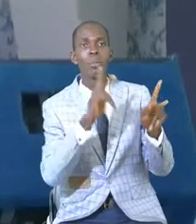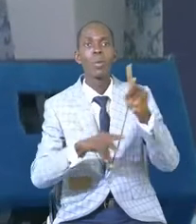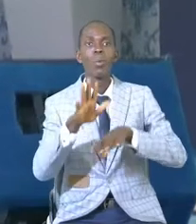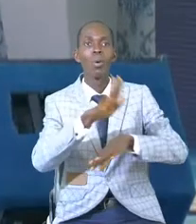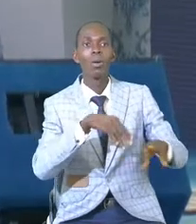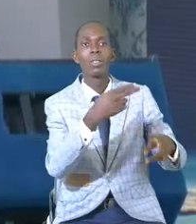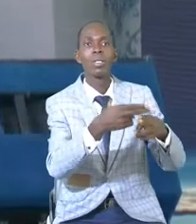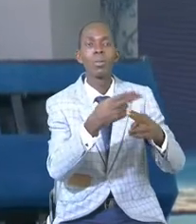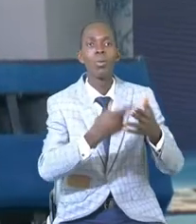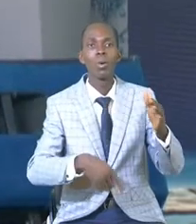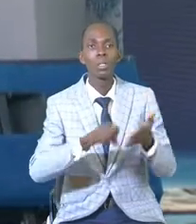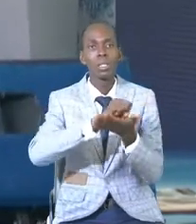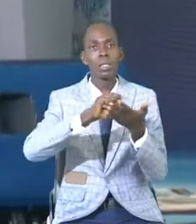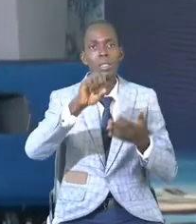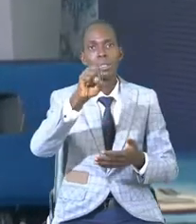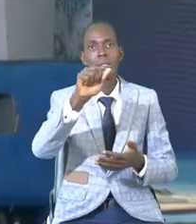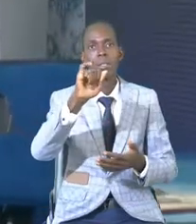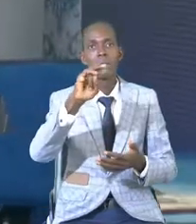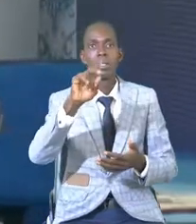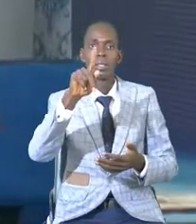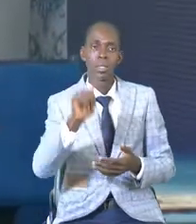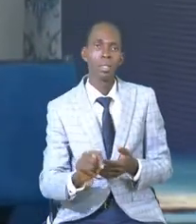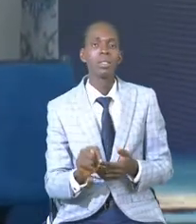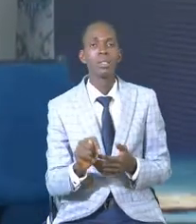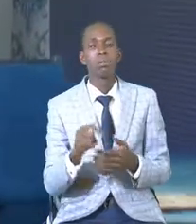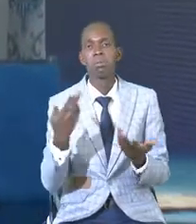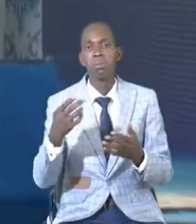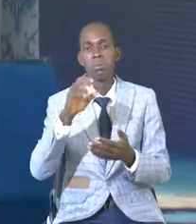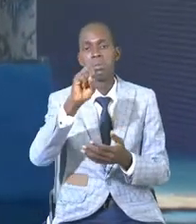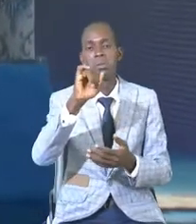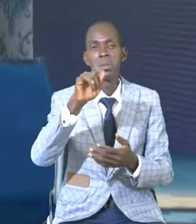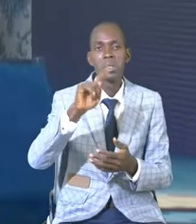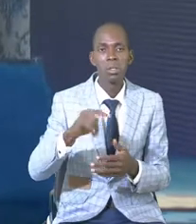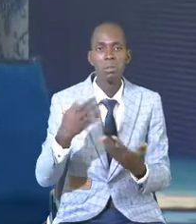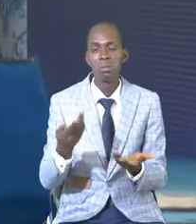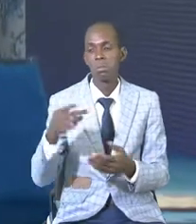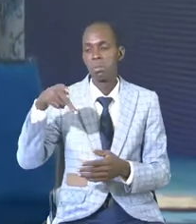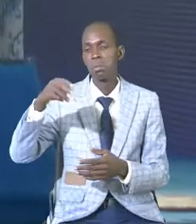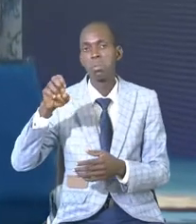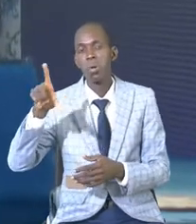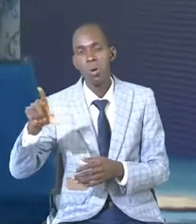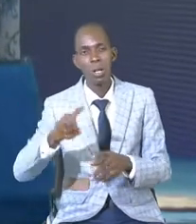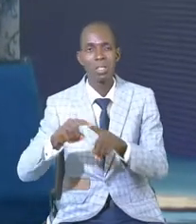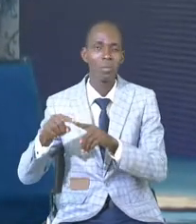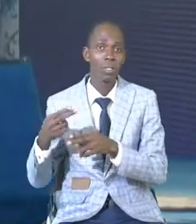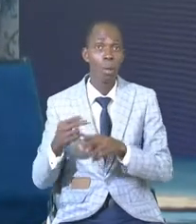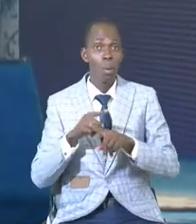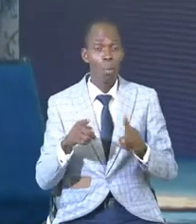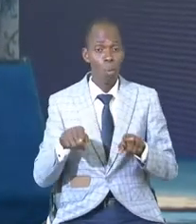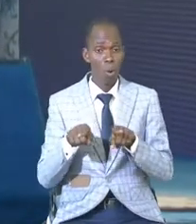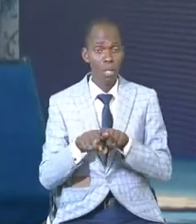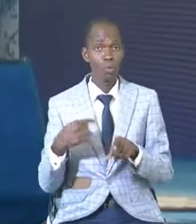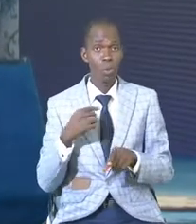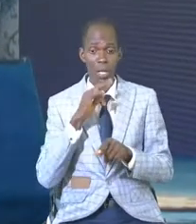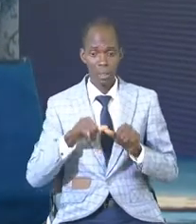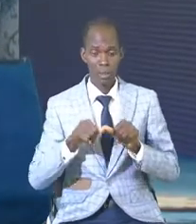Saint John, Saint Luke, Saint Augustine, Saint Stephen. But while we're still here, he gives us that